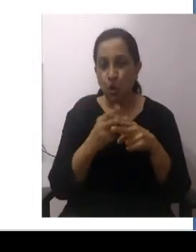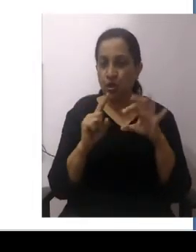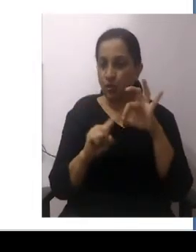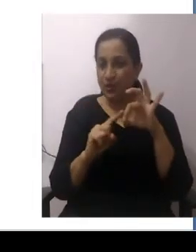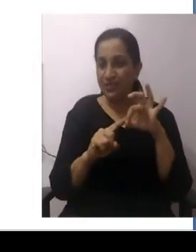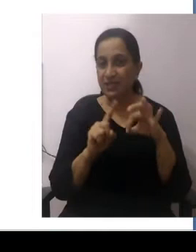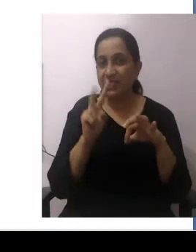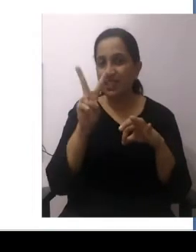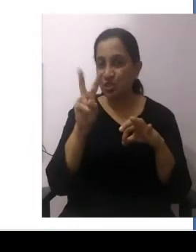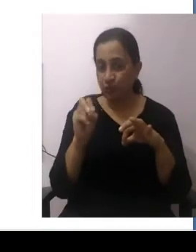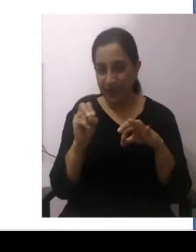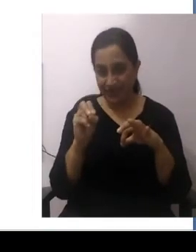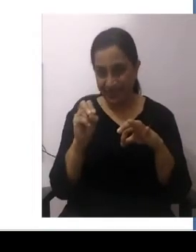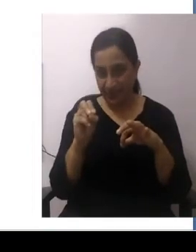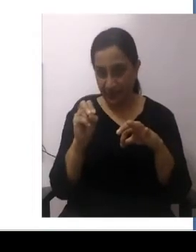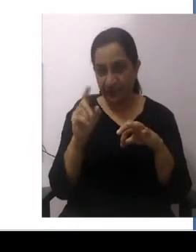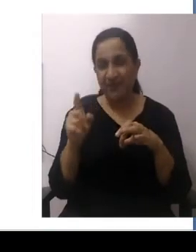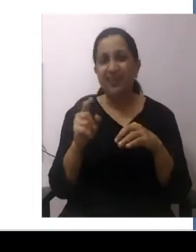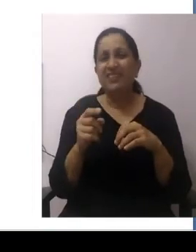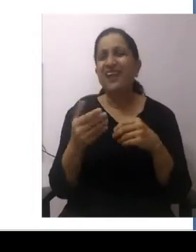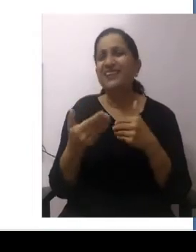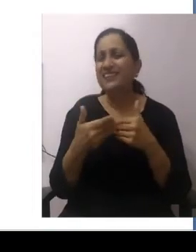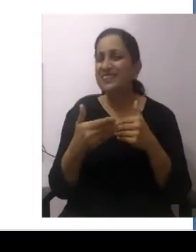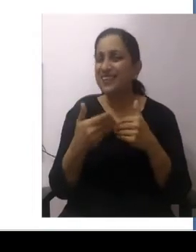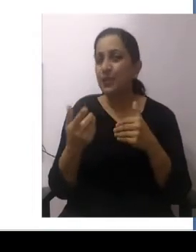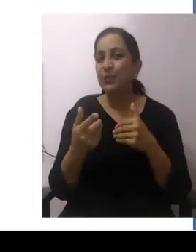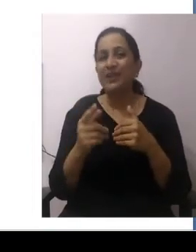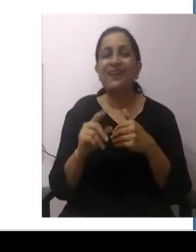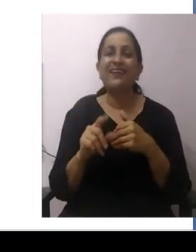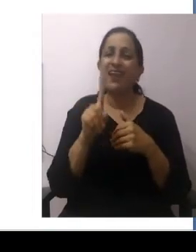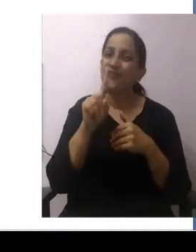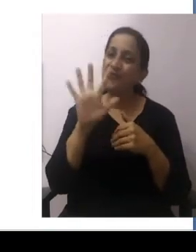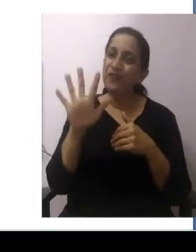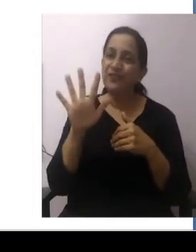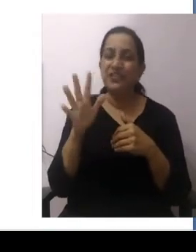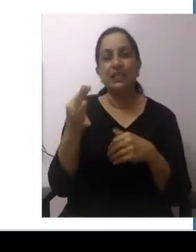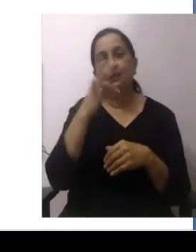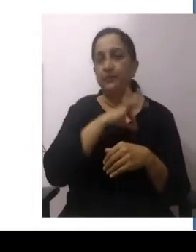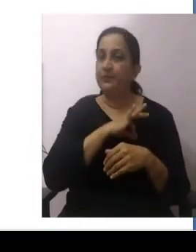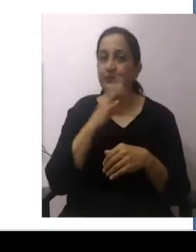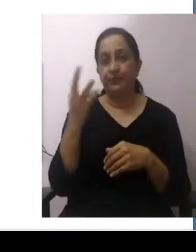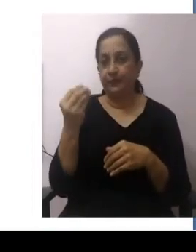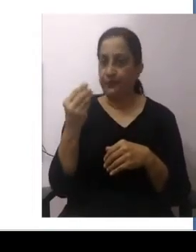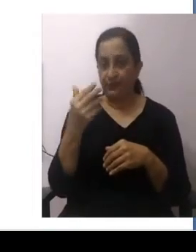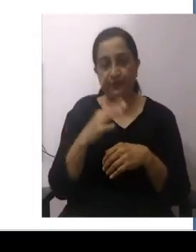1-mark questions, which you can easily get about 15 marks.